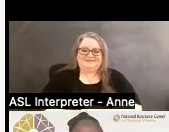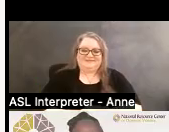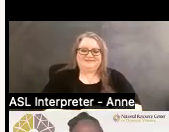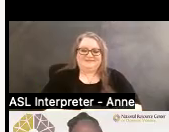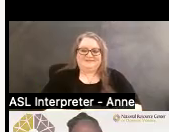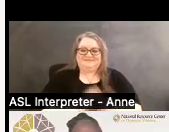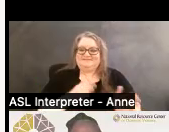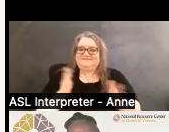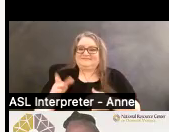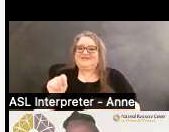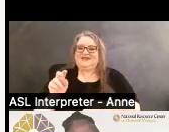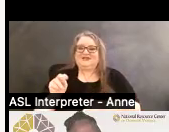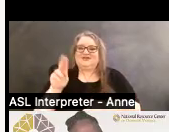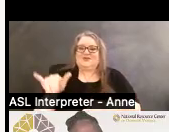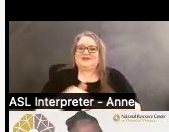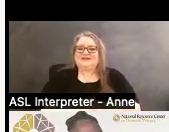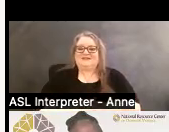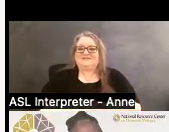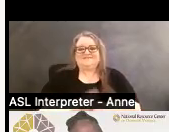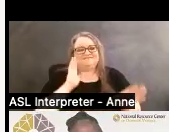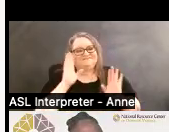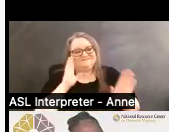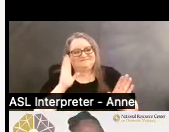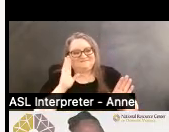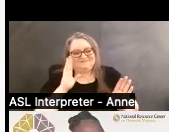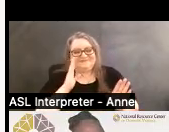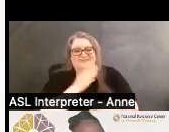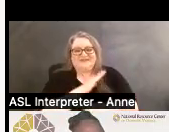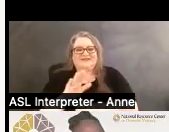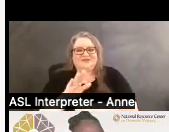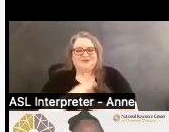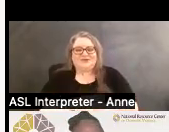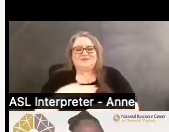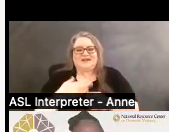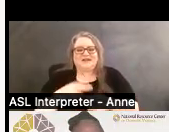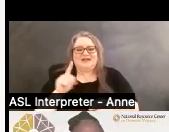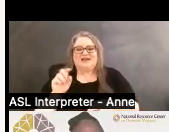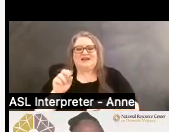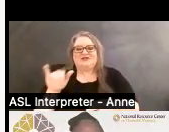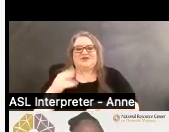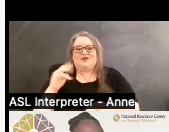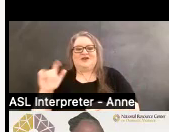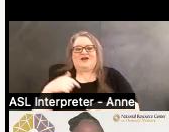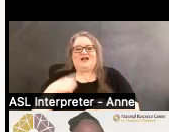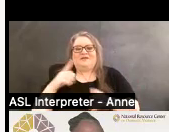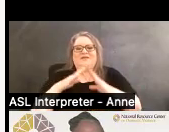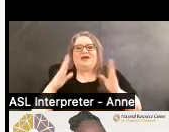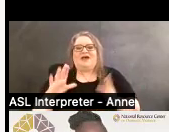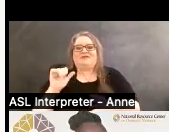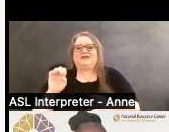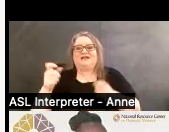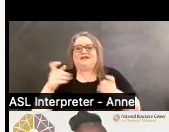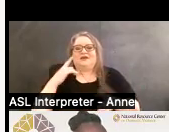And Tony? Good afternoon, everyone. My name is Tony Hall. I am the housing case manager for